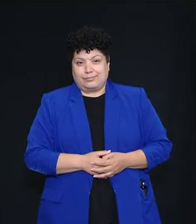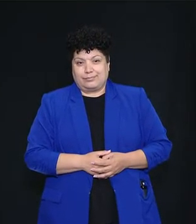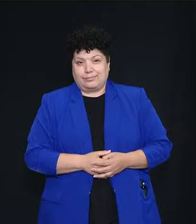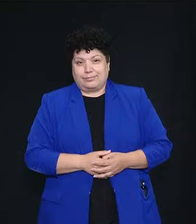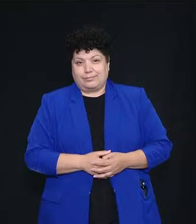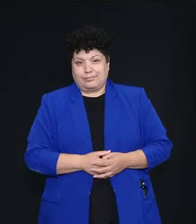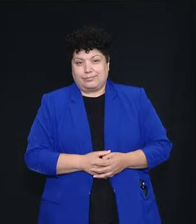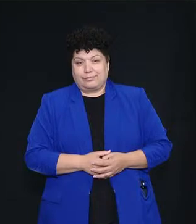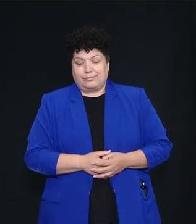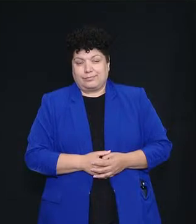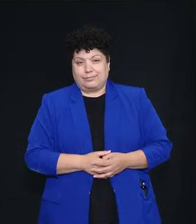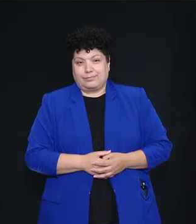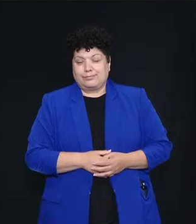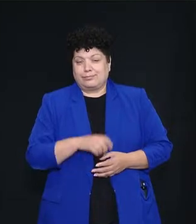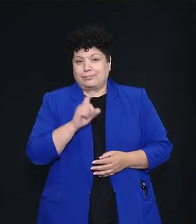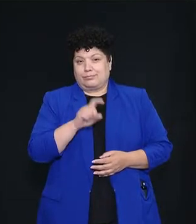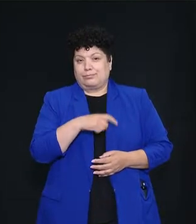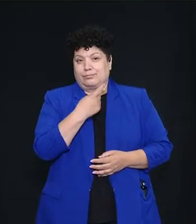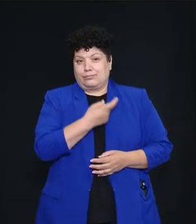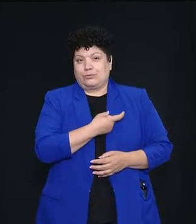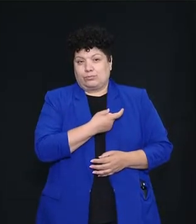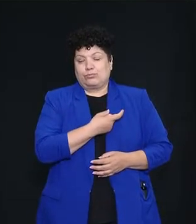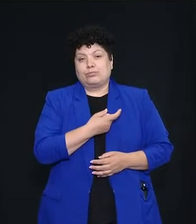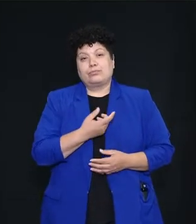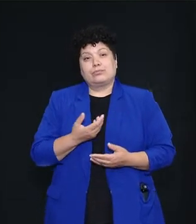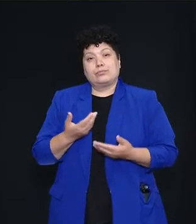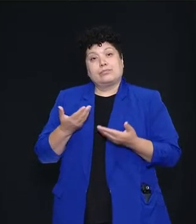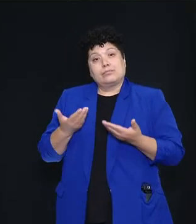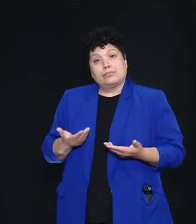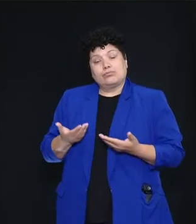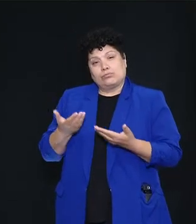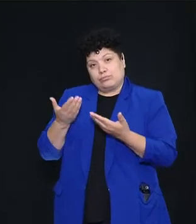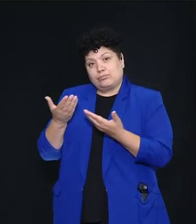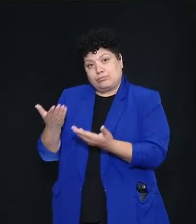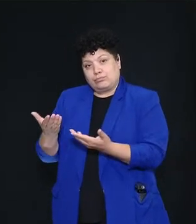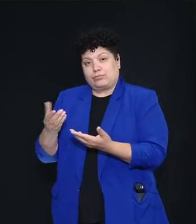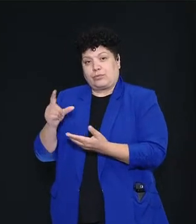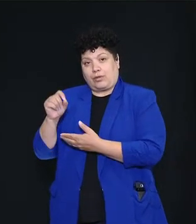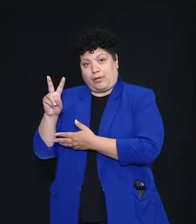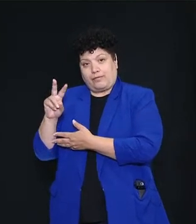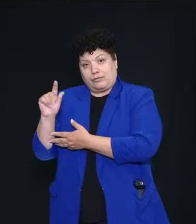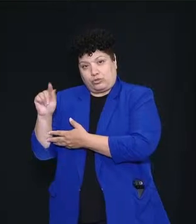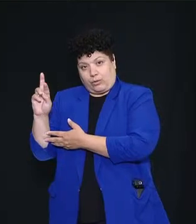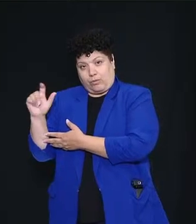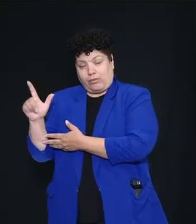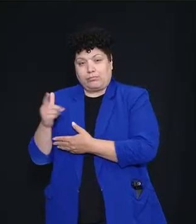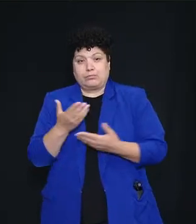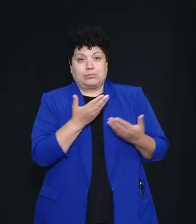Señora Gobernadora General, Madam Governor General, Mr. Prime Minister,